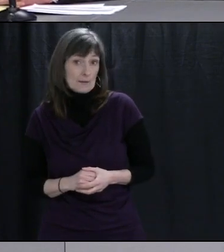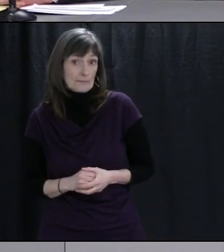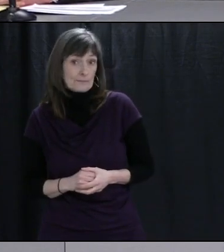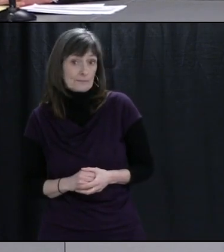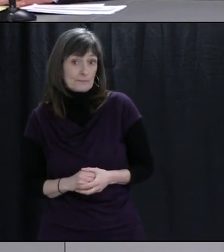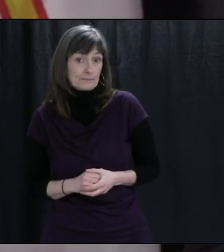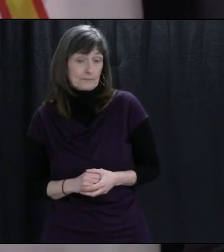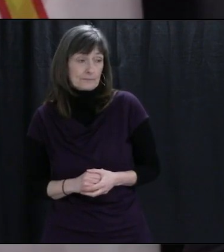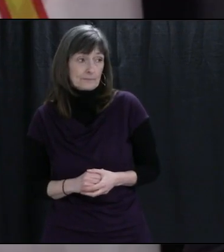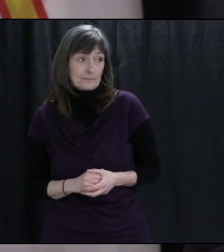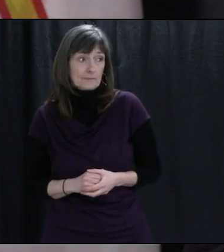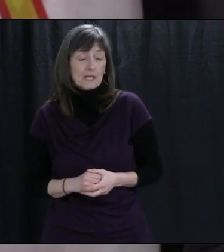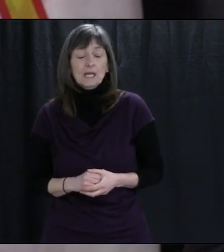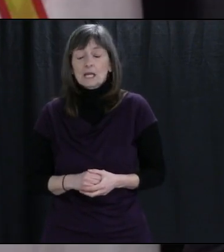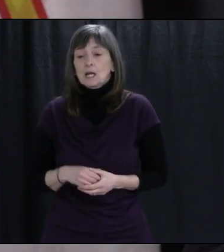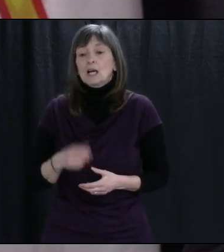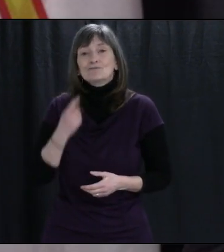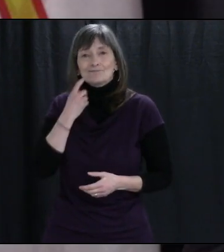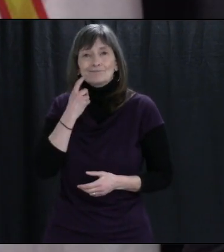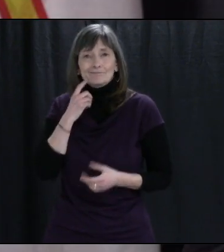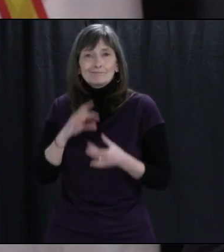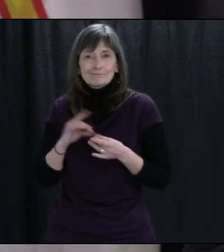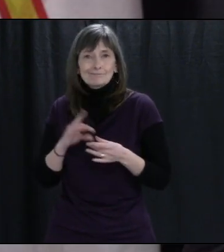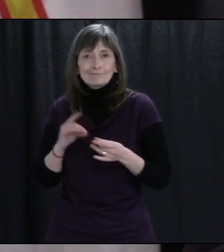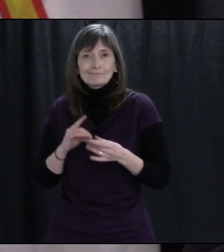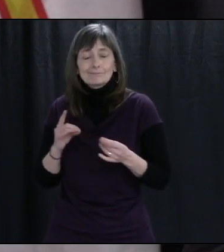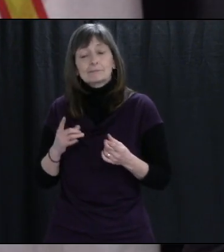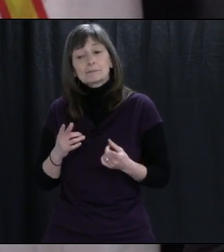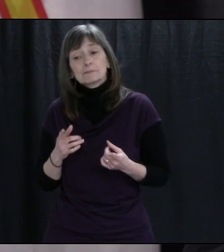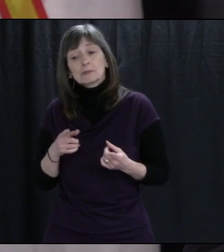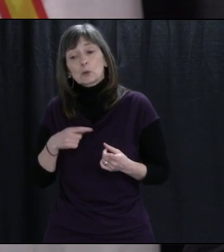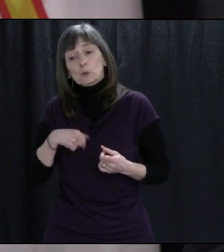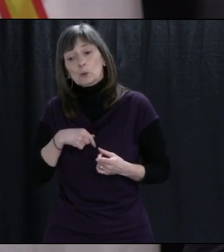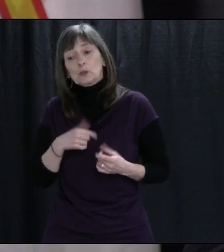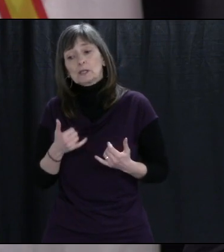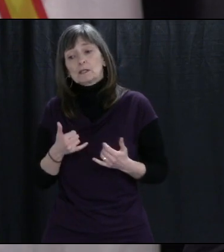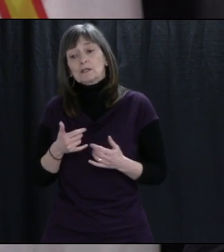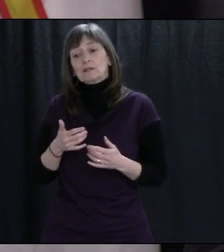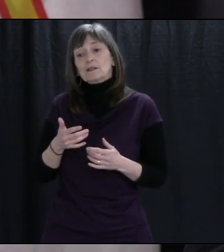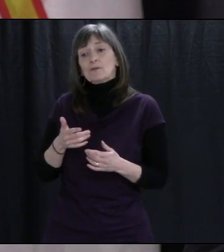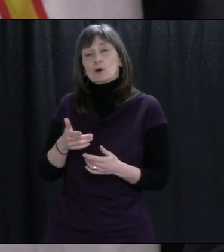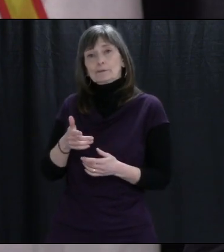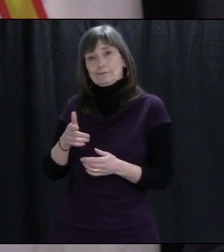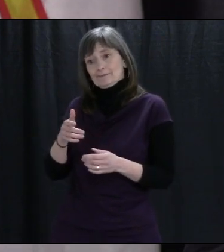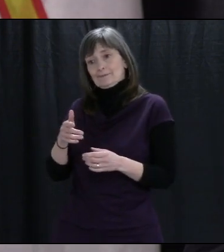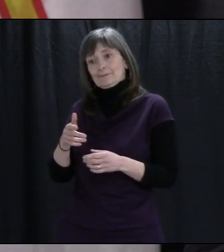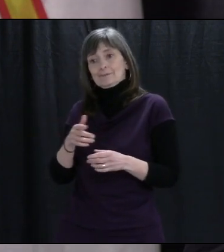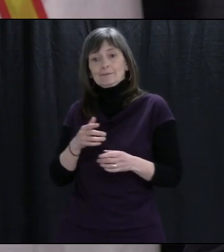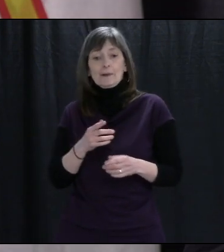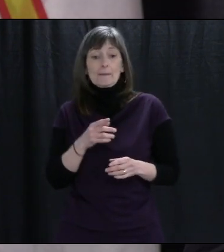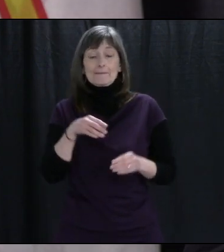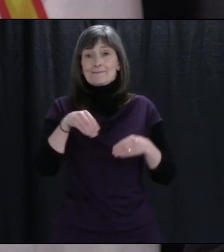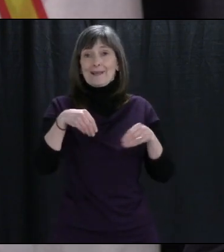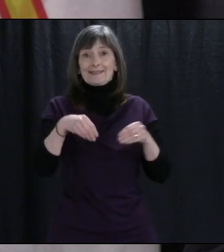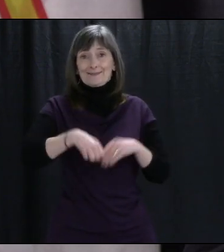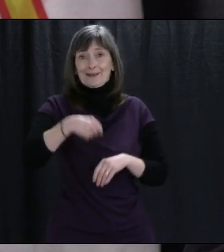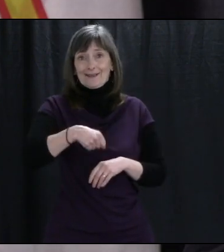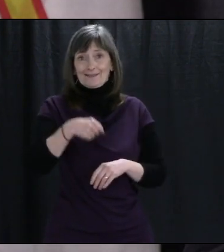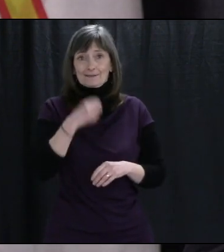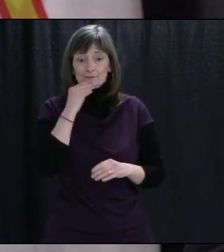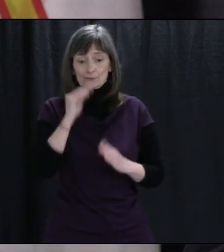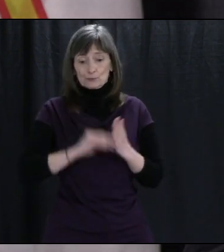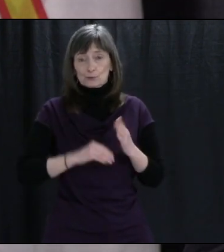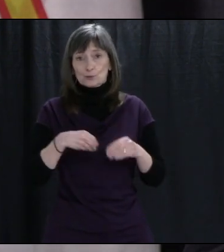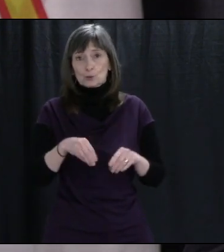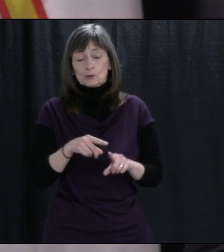regards to public health safety, that we would be, the ban for the single-use plastic bags initially